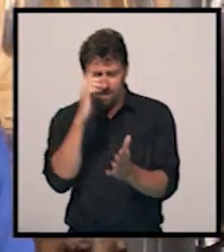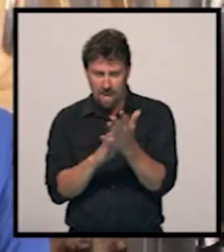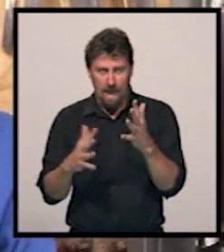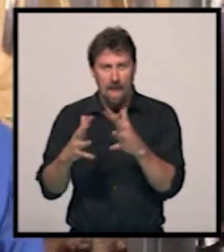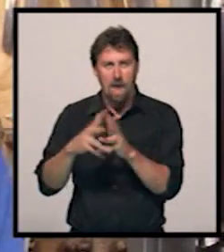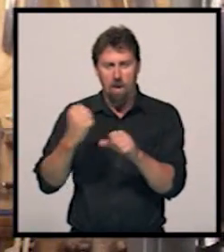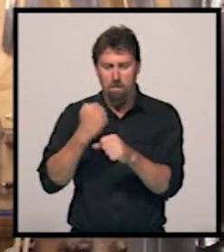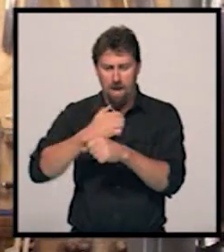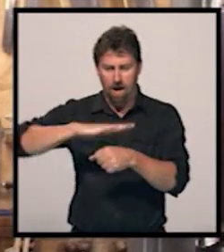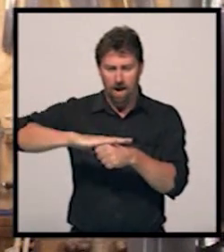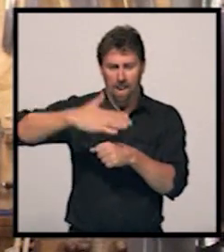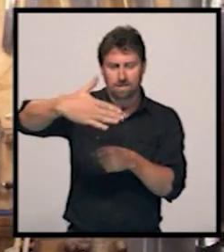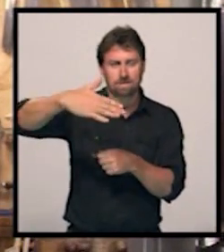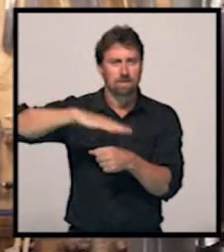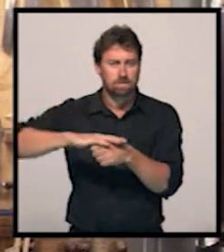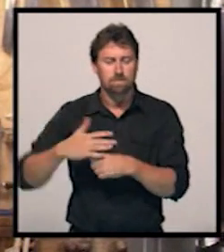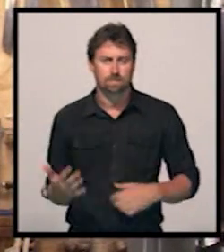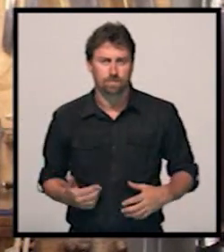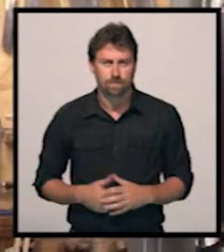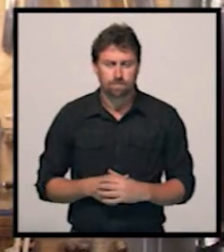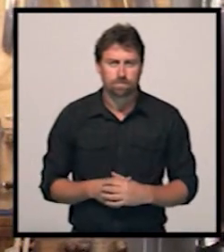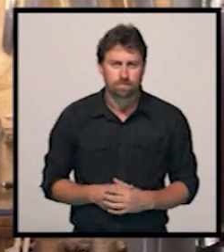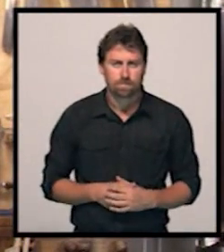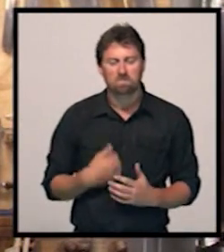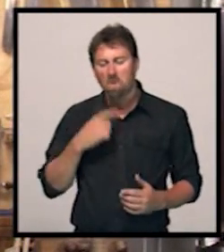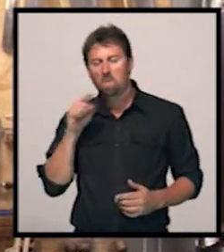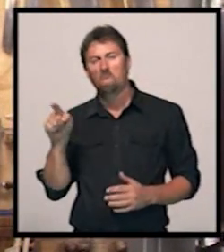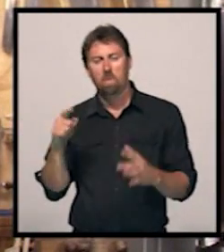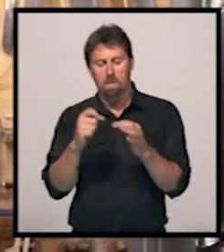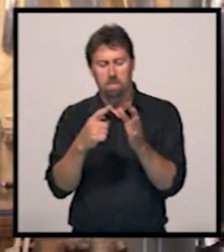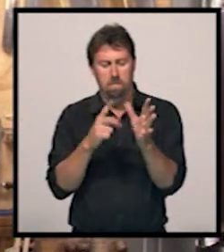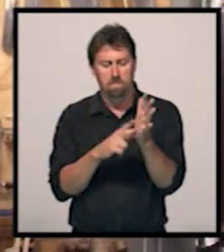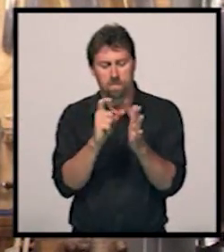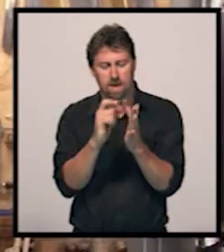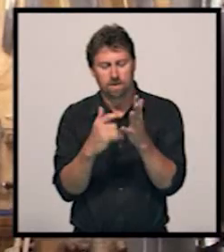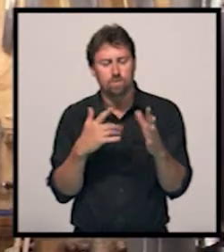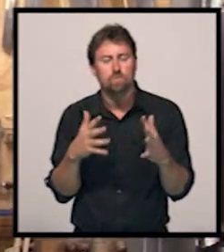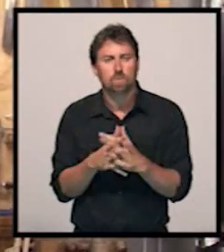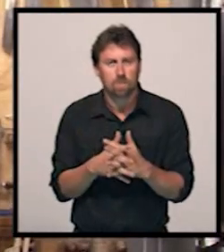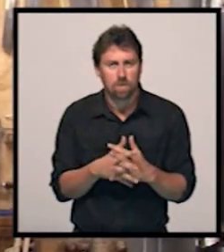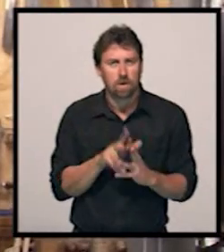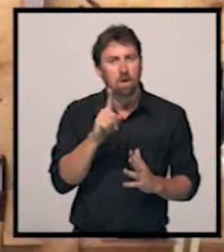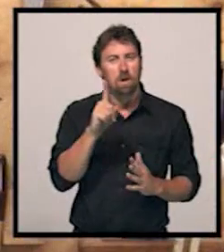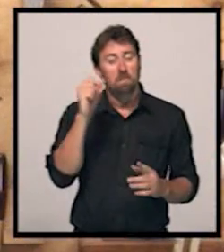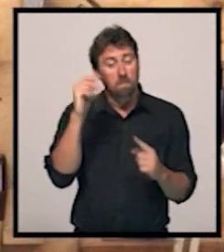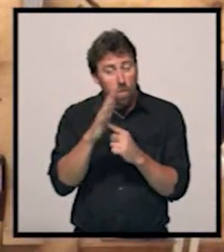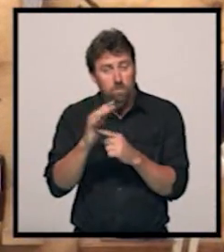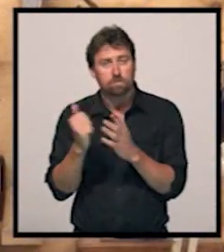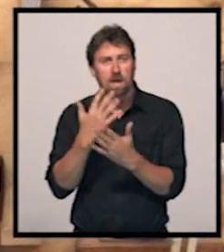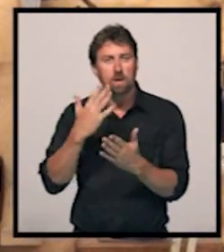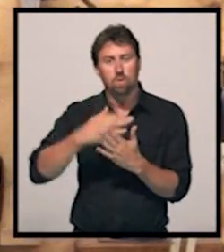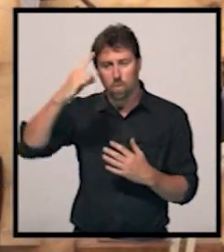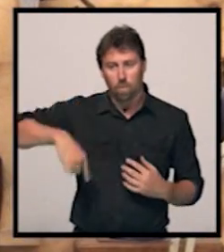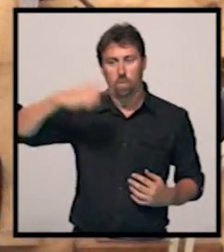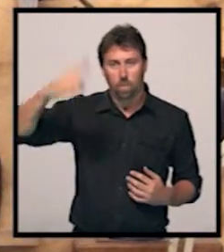said, we'll do this one on the bandsaw. A couple of things to take into consideration. Firstly, make sure your bandsaw is tuned up. That is, the